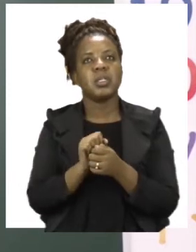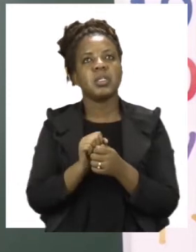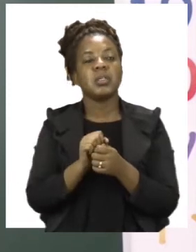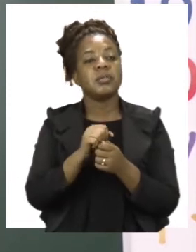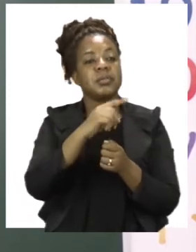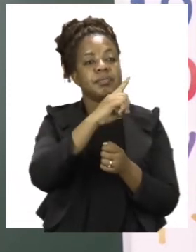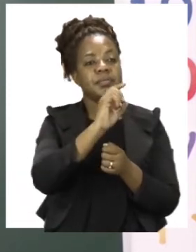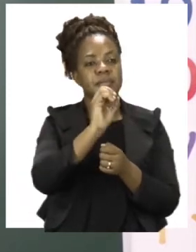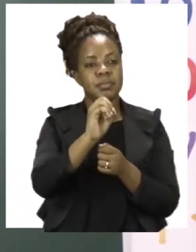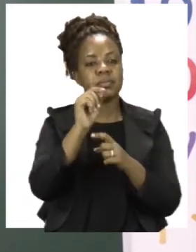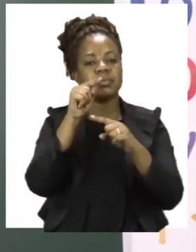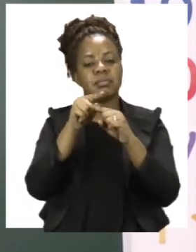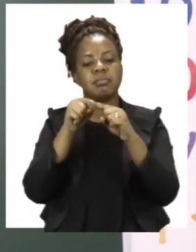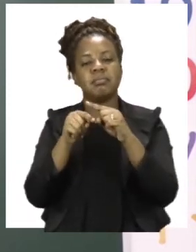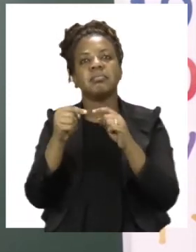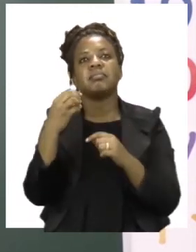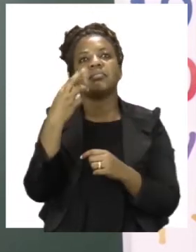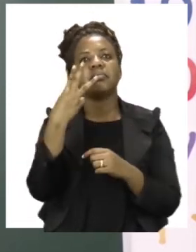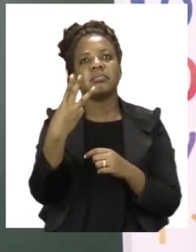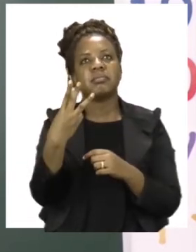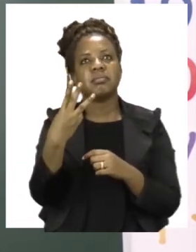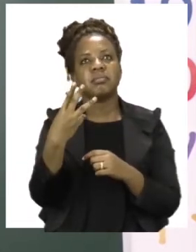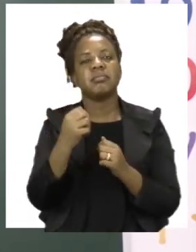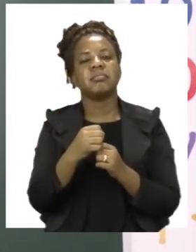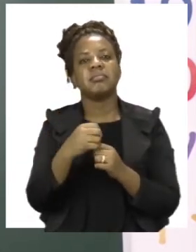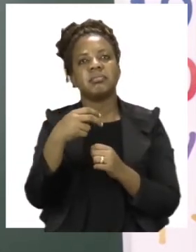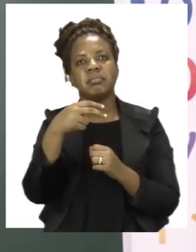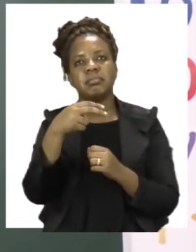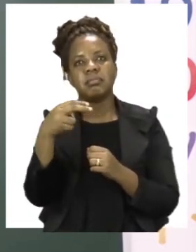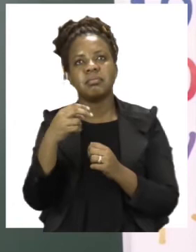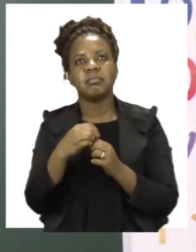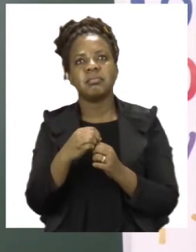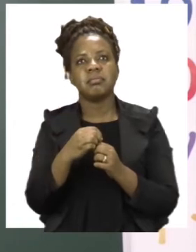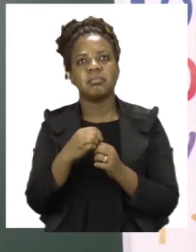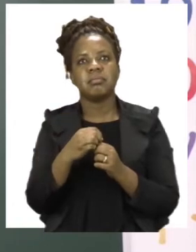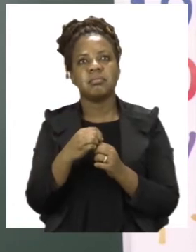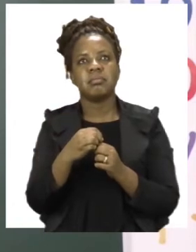10 divided by 3 equals 3.